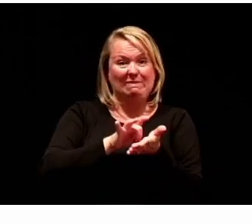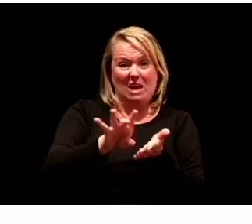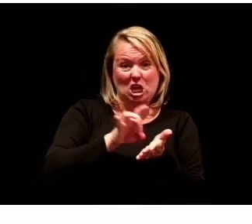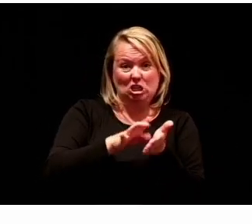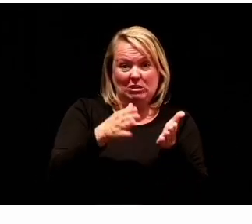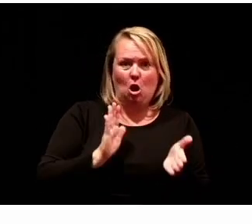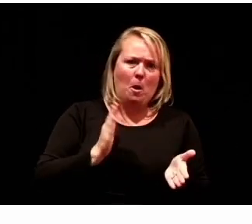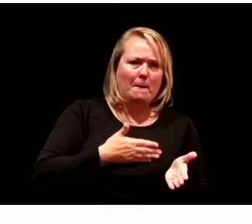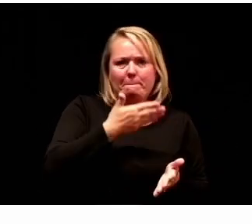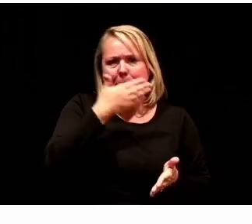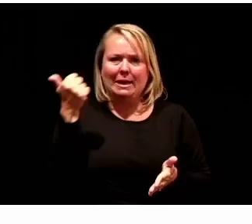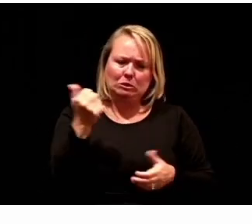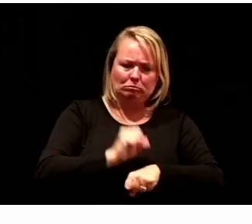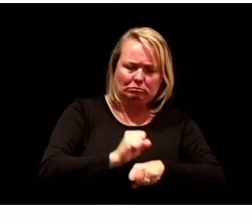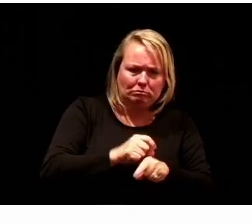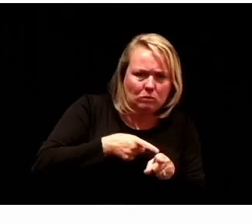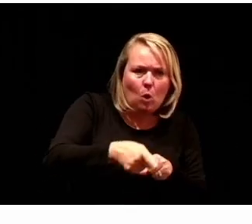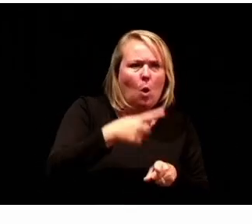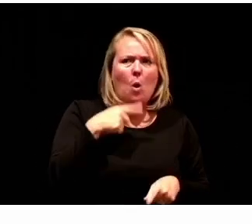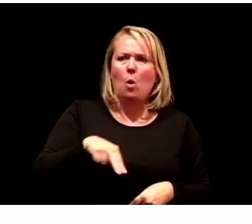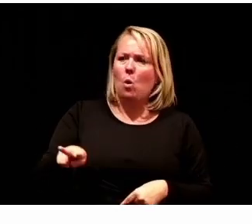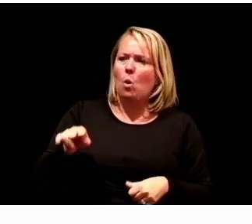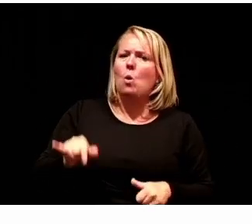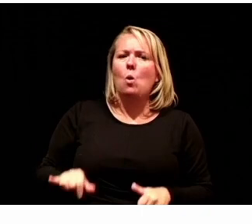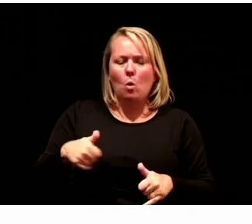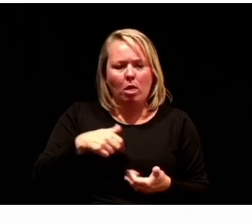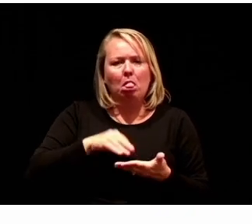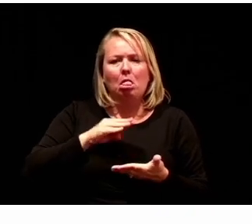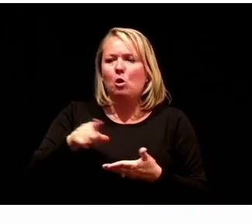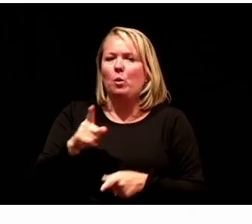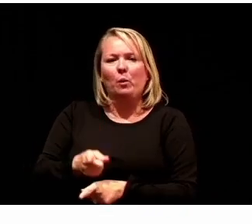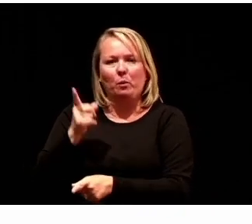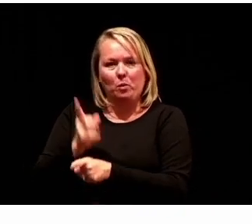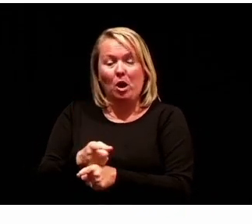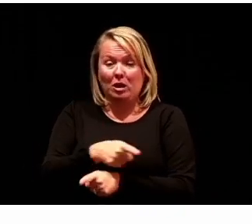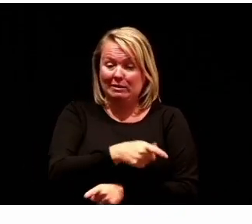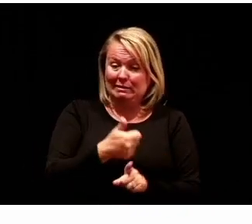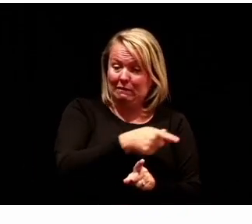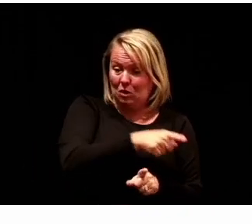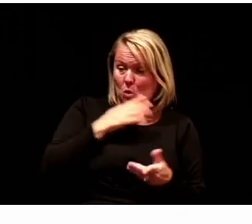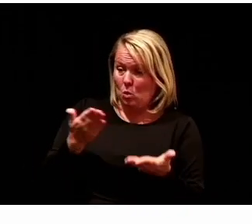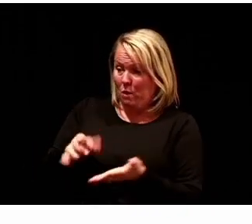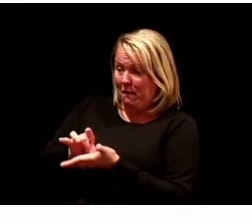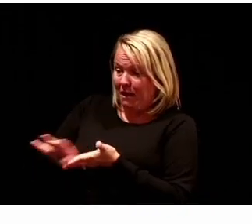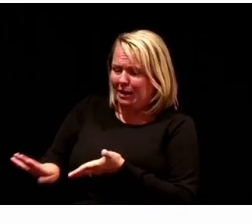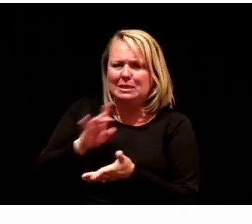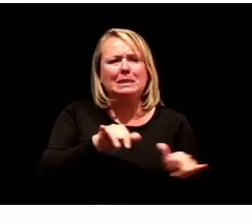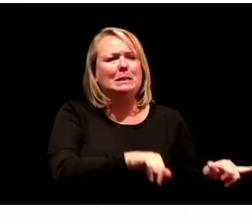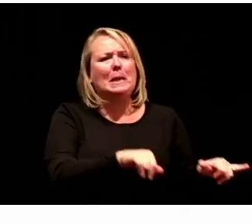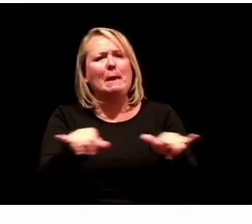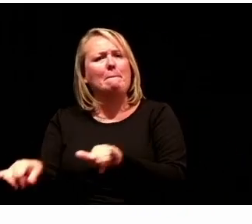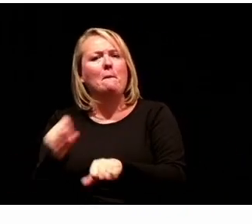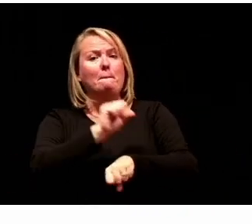quo, sexual harassment, domestic violence, emotional support, service animals, assistance animals, limitation